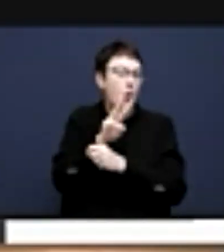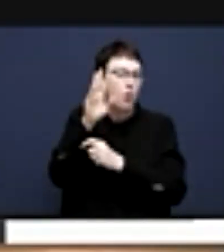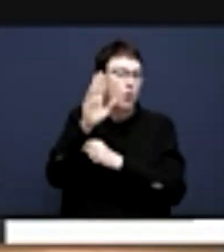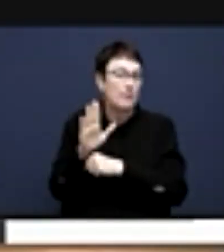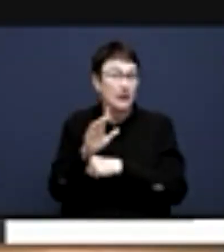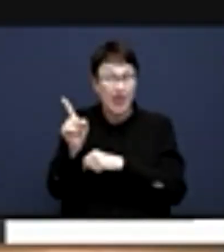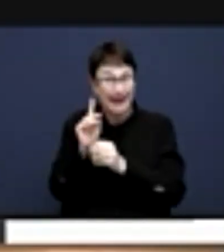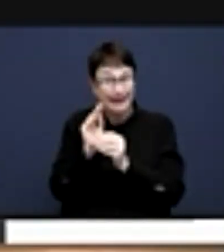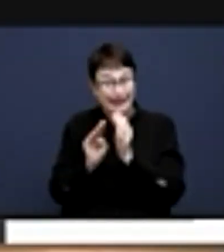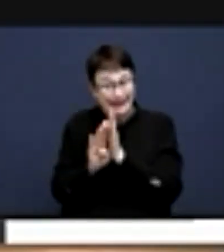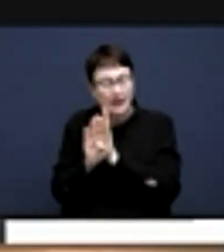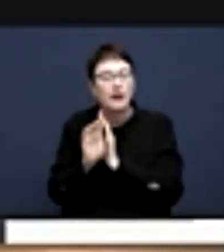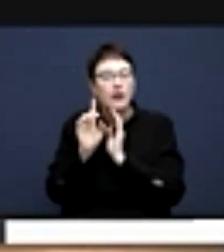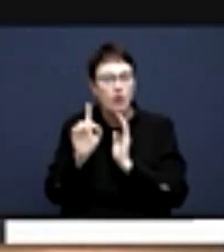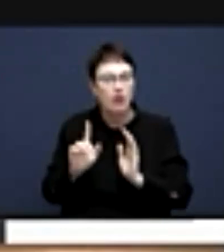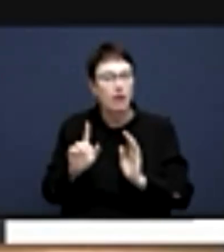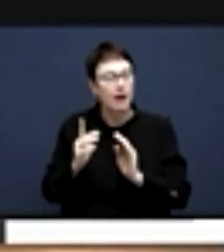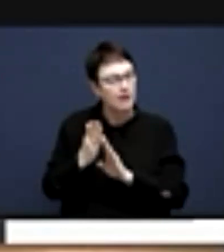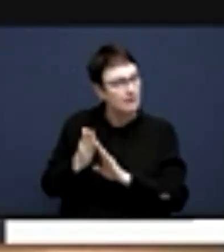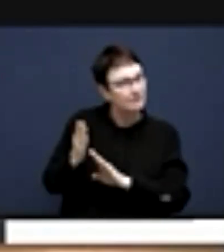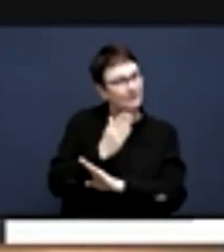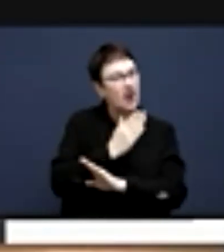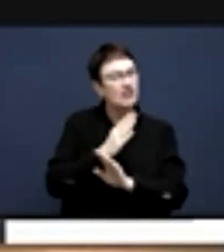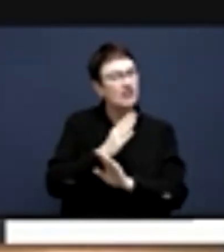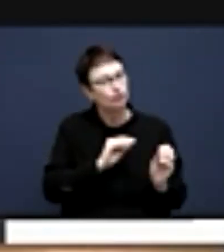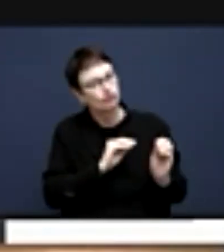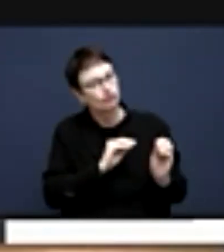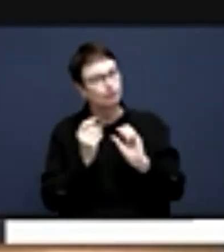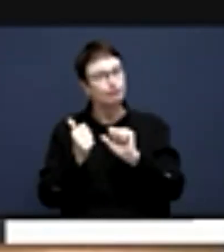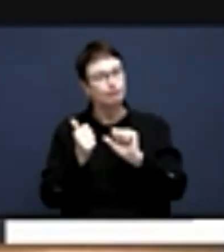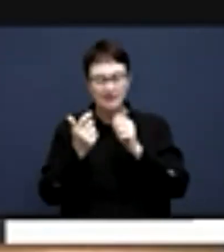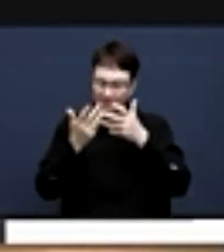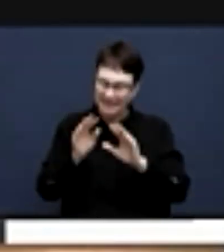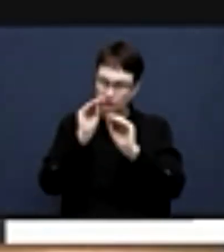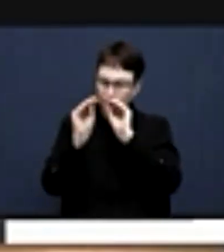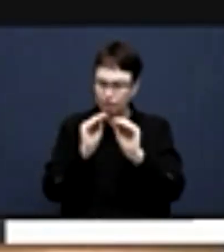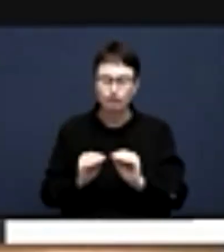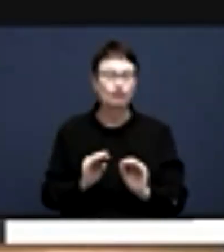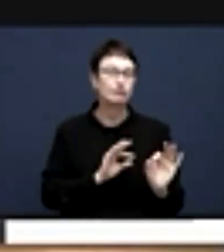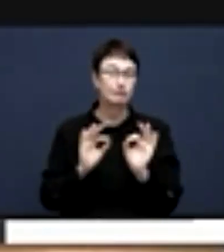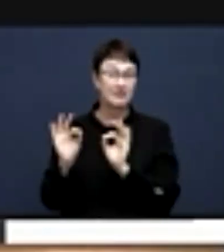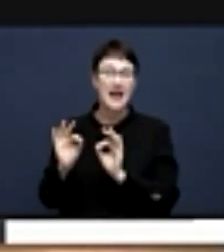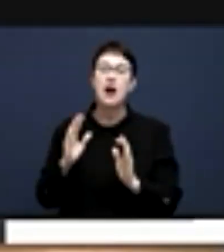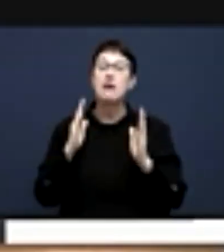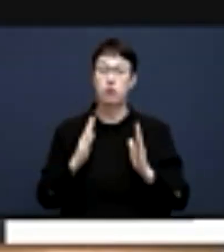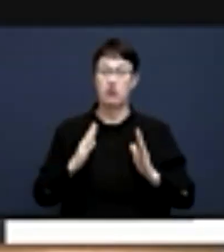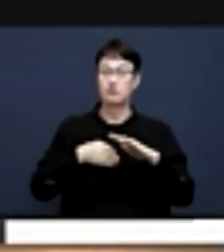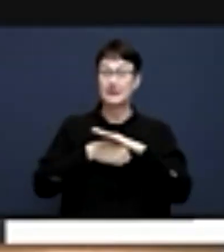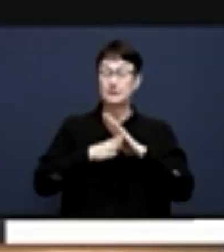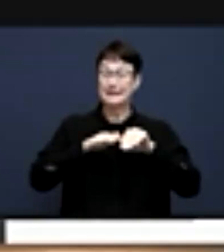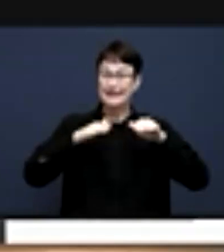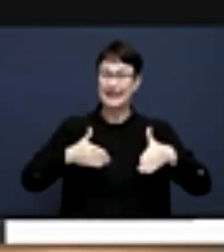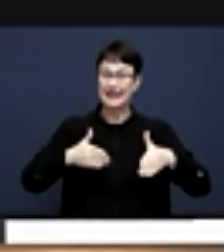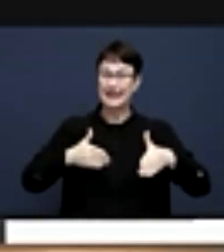they will contact the accessibility desk team to ask them to validate stuff even earlier in the